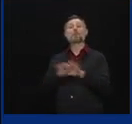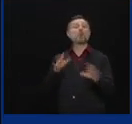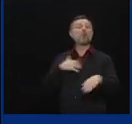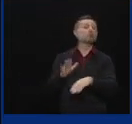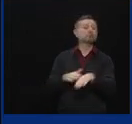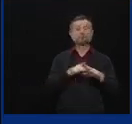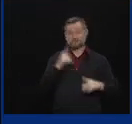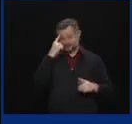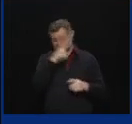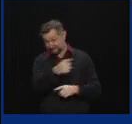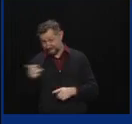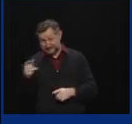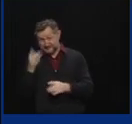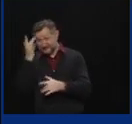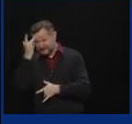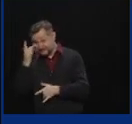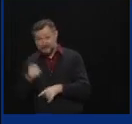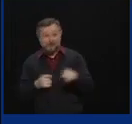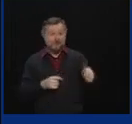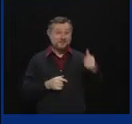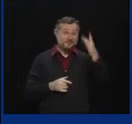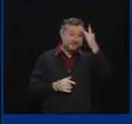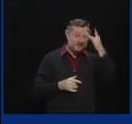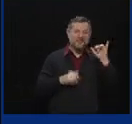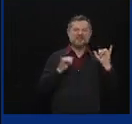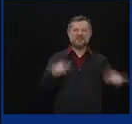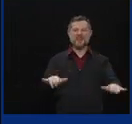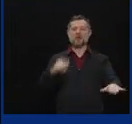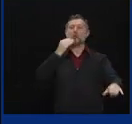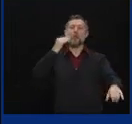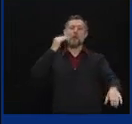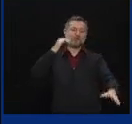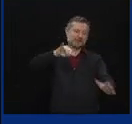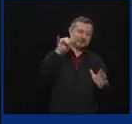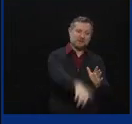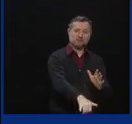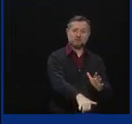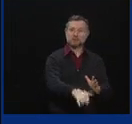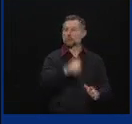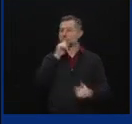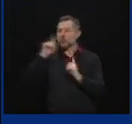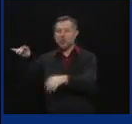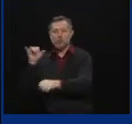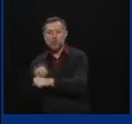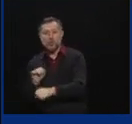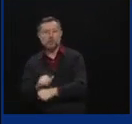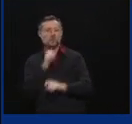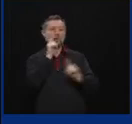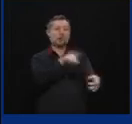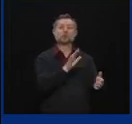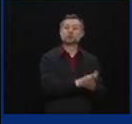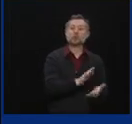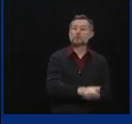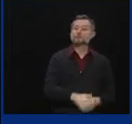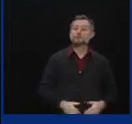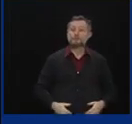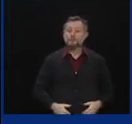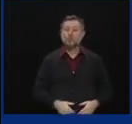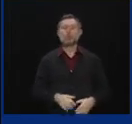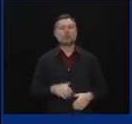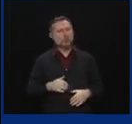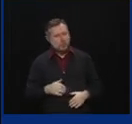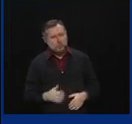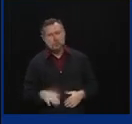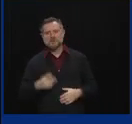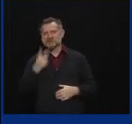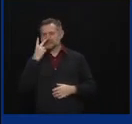your child is sick, stay home. Do not go to work. Do not go to school. We're seeing cases of individuals who